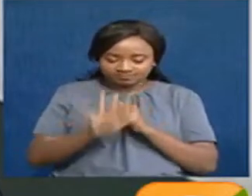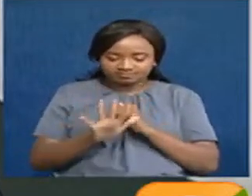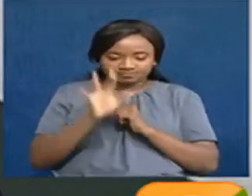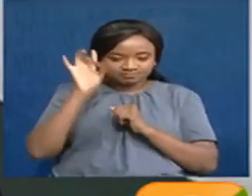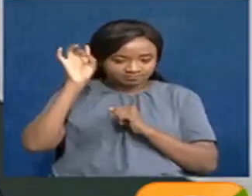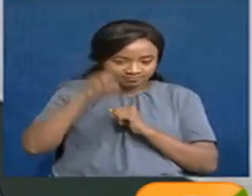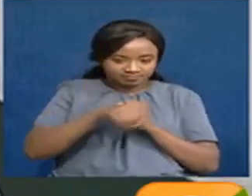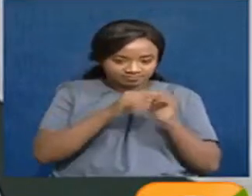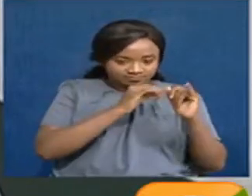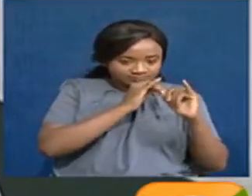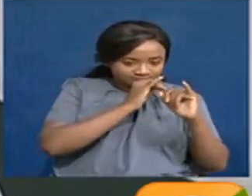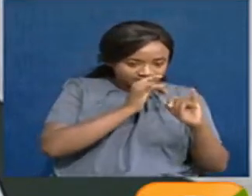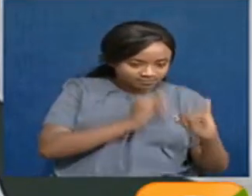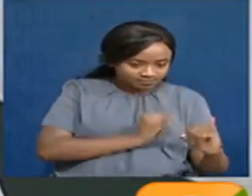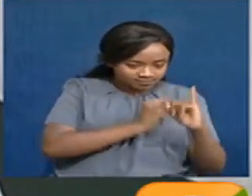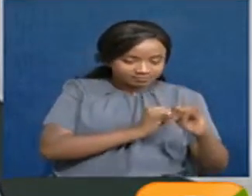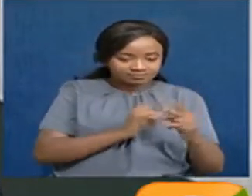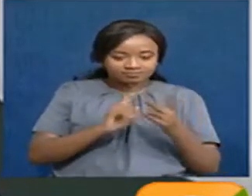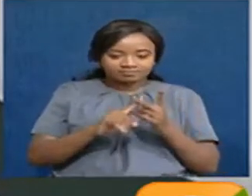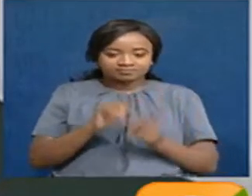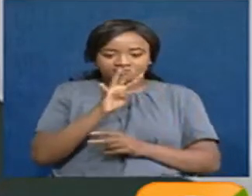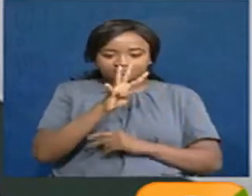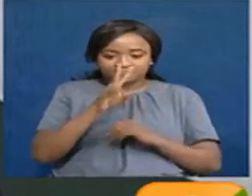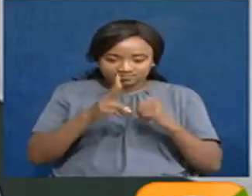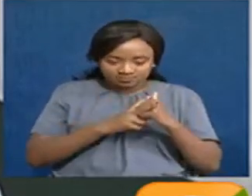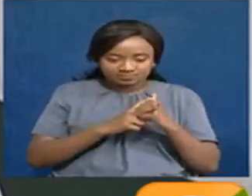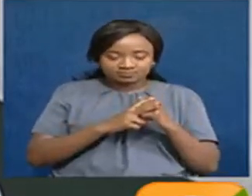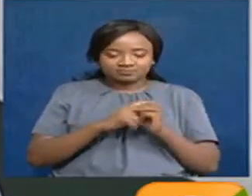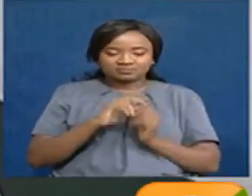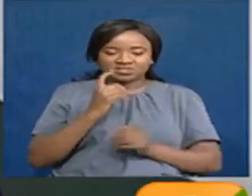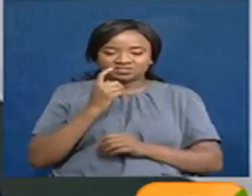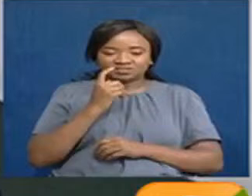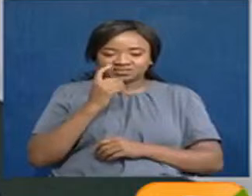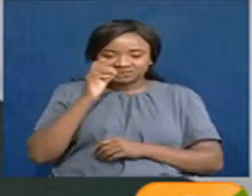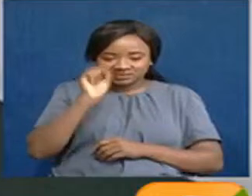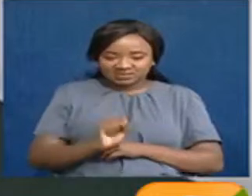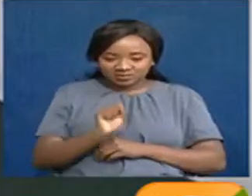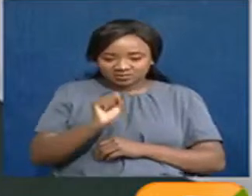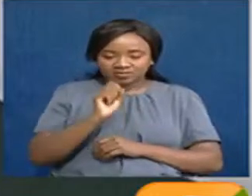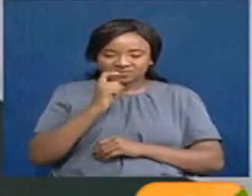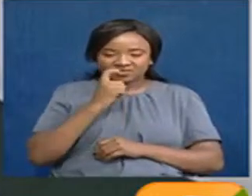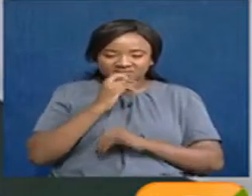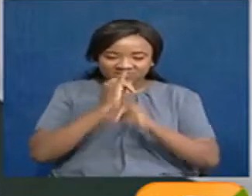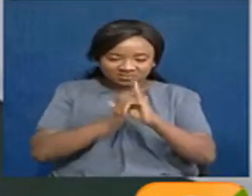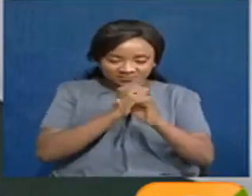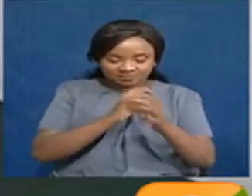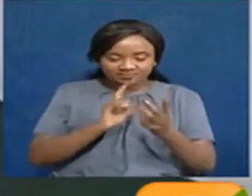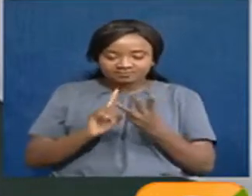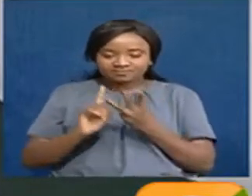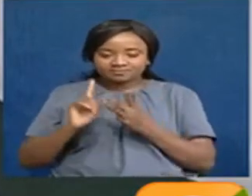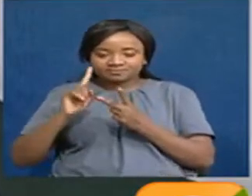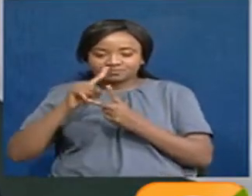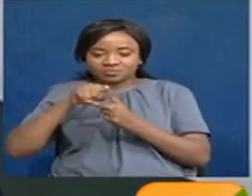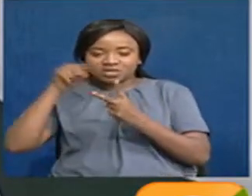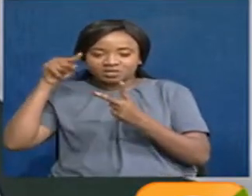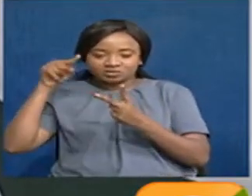47 southern white rhinos, and as the world knows, the last two remaining northern white rhinos on